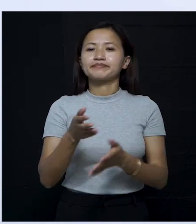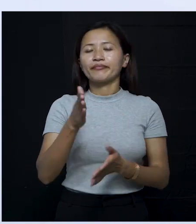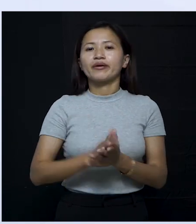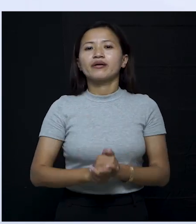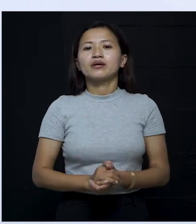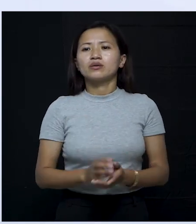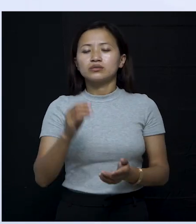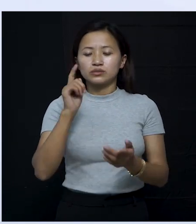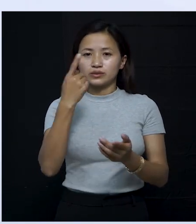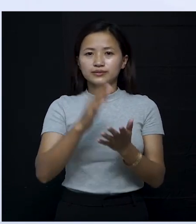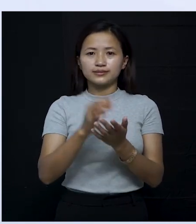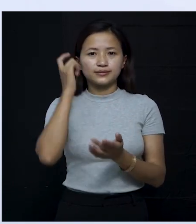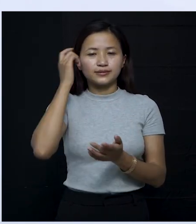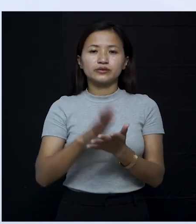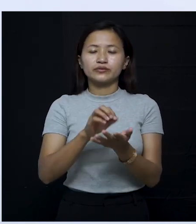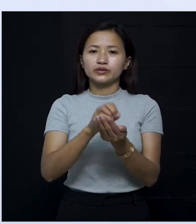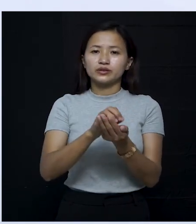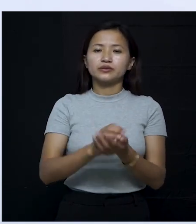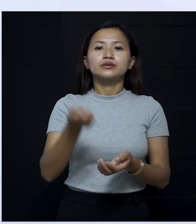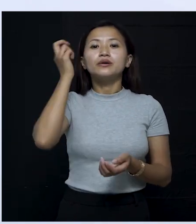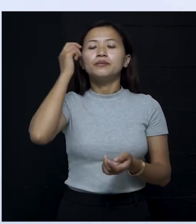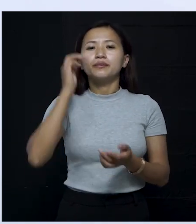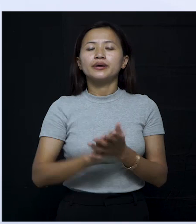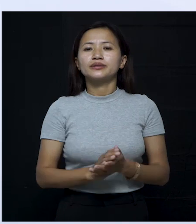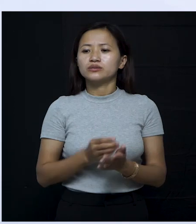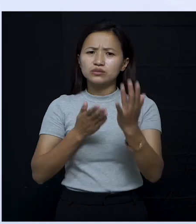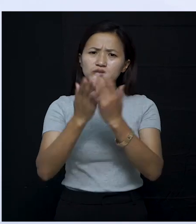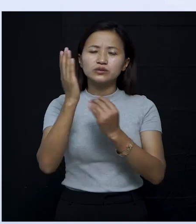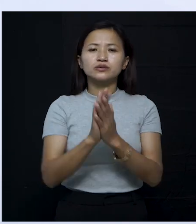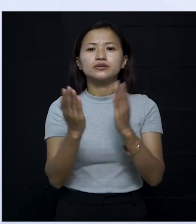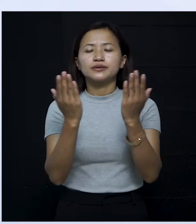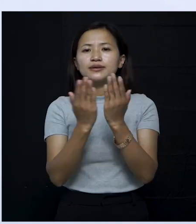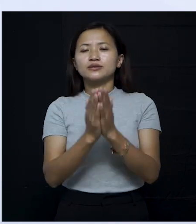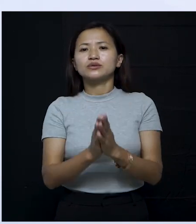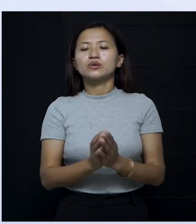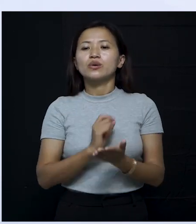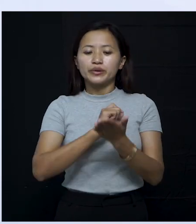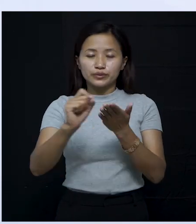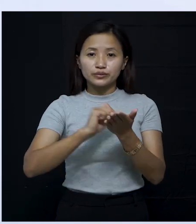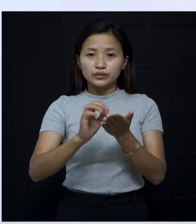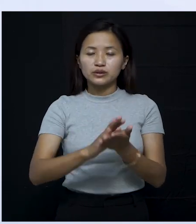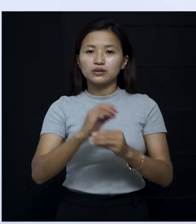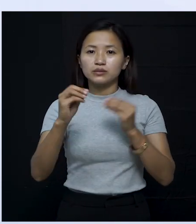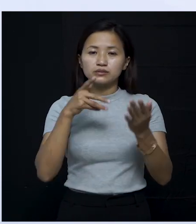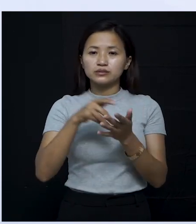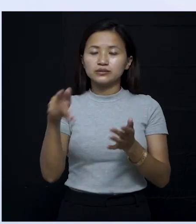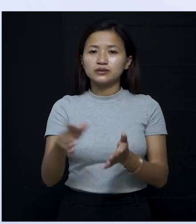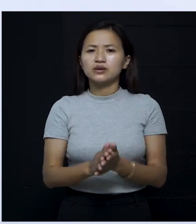thing I want you to keep in mind is, you go to your textbook, okay? Go to your textbook, and when you write about this, whether it is to do with